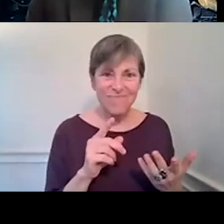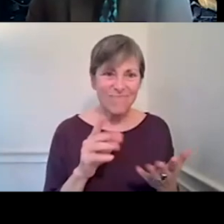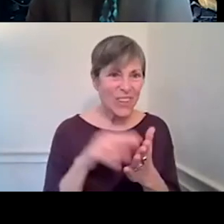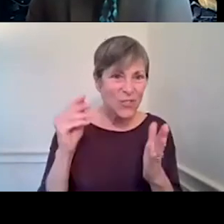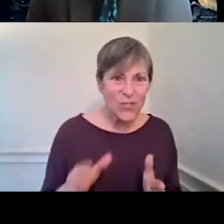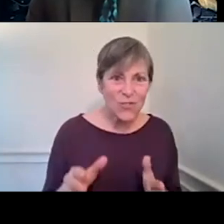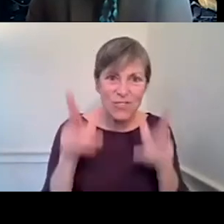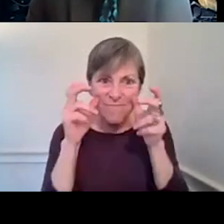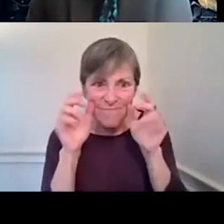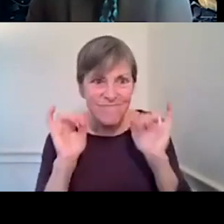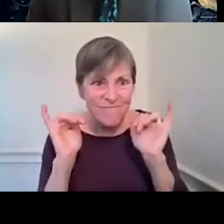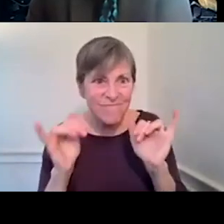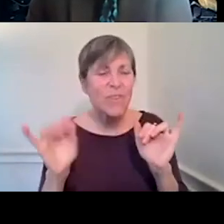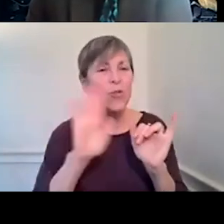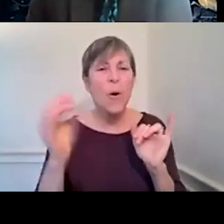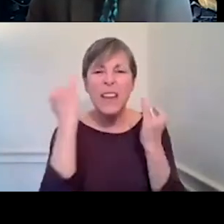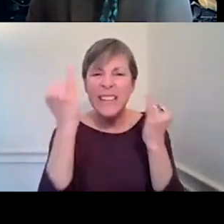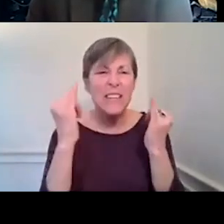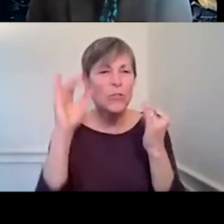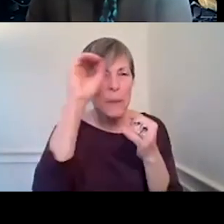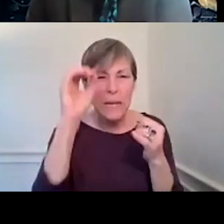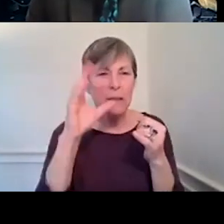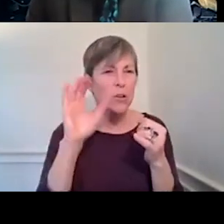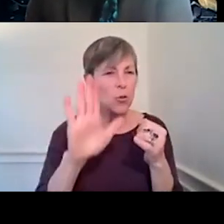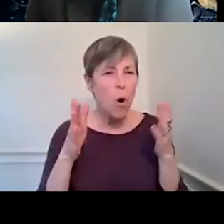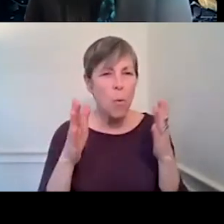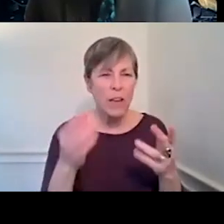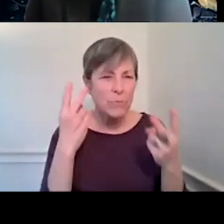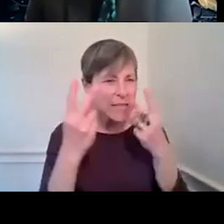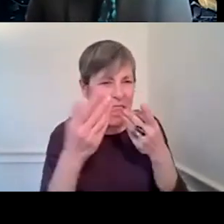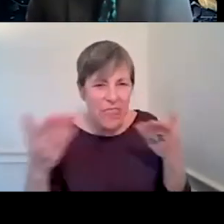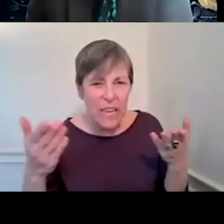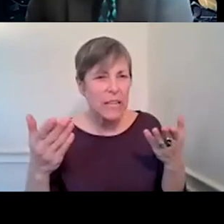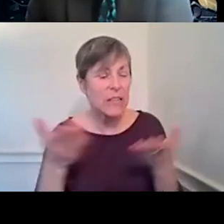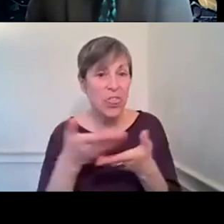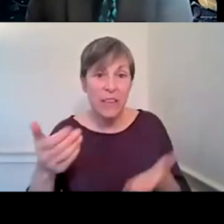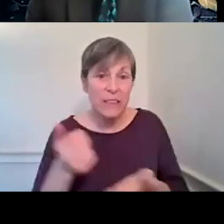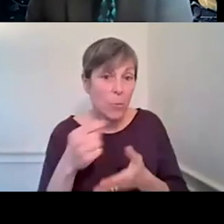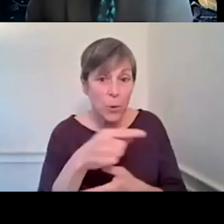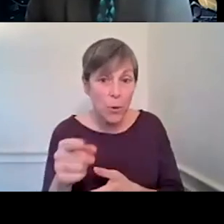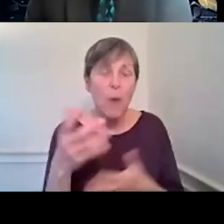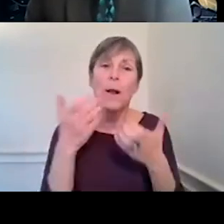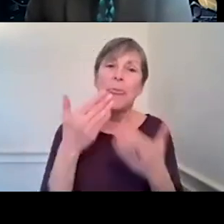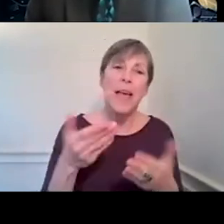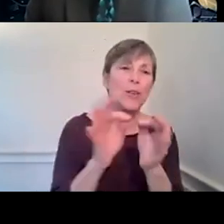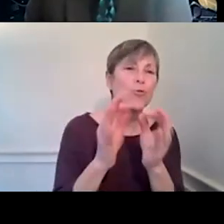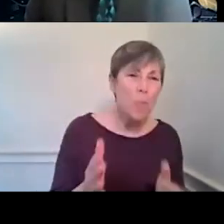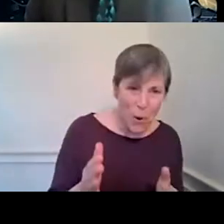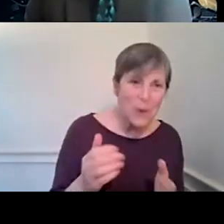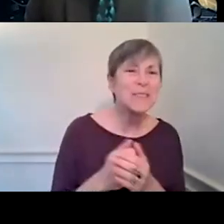giving the whole audience perspective on, you know, different ways to succeed and different things that may get in the way. I also really want to thank our